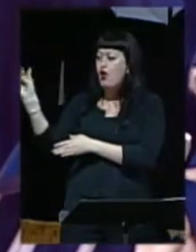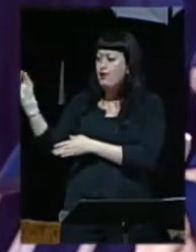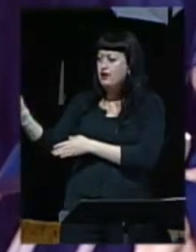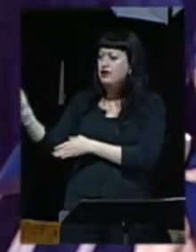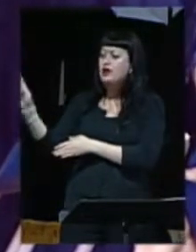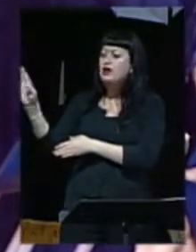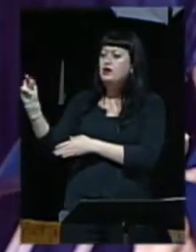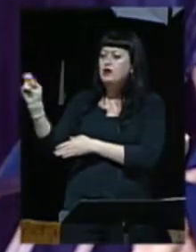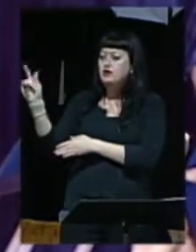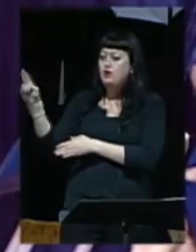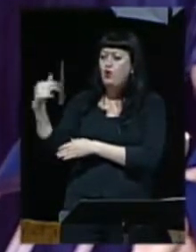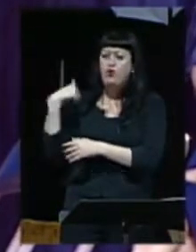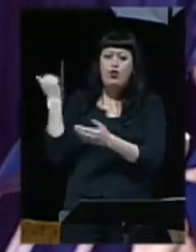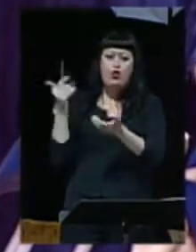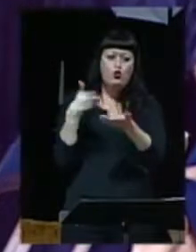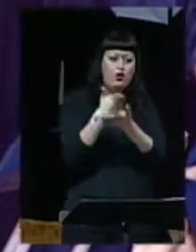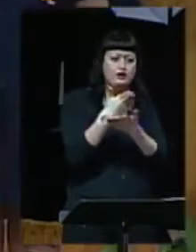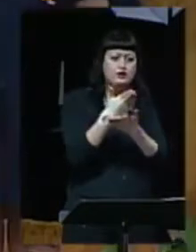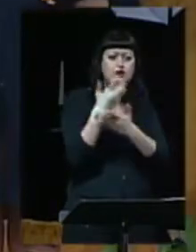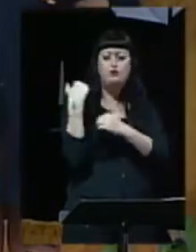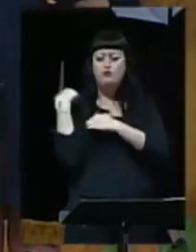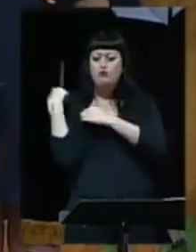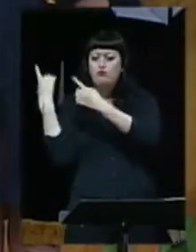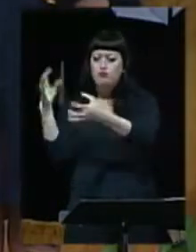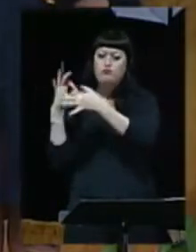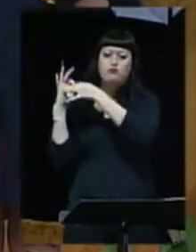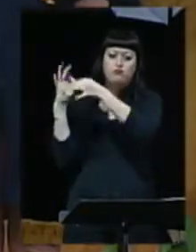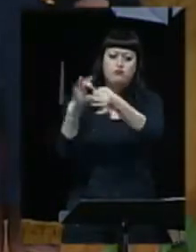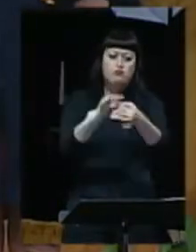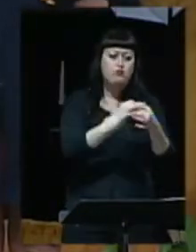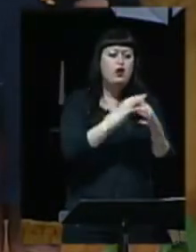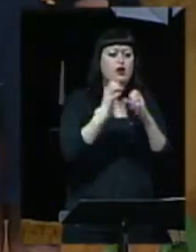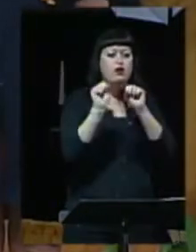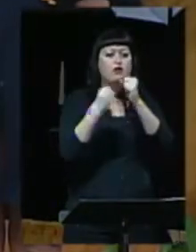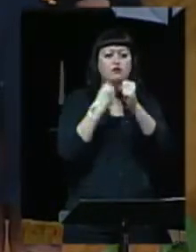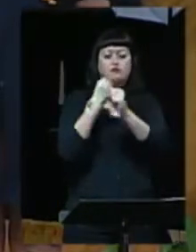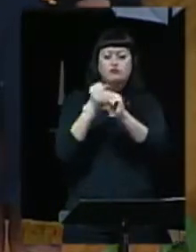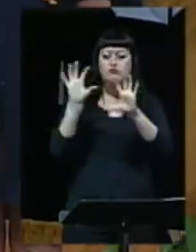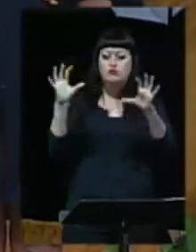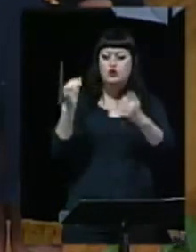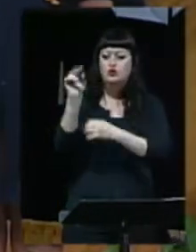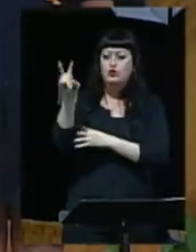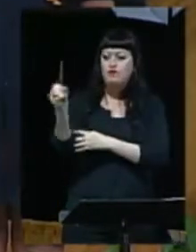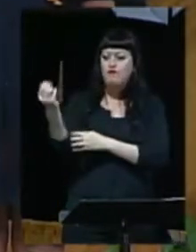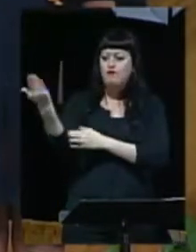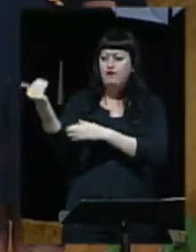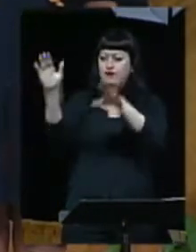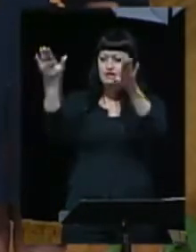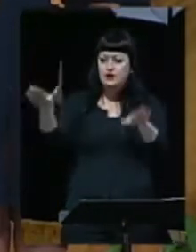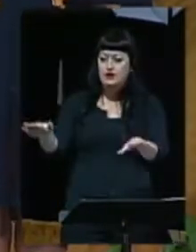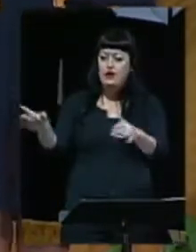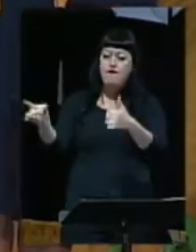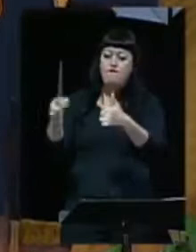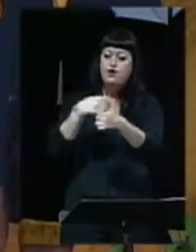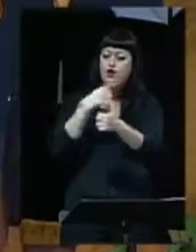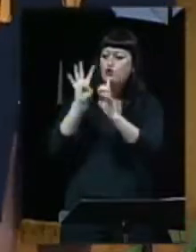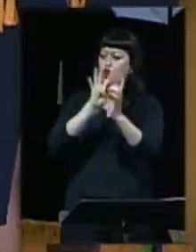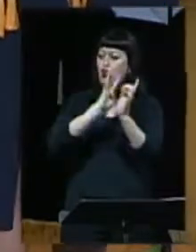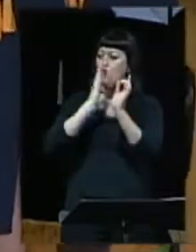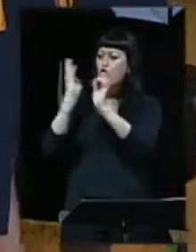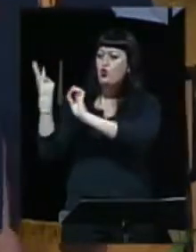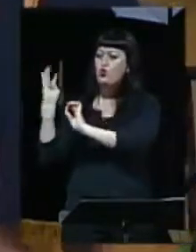the rights and privileges that go with it. Class of 2015, you may be seated. The first row may be excused to receive